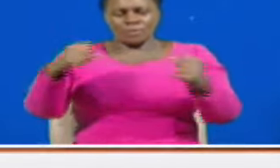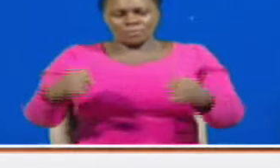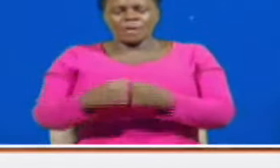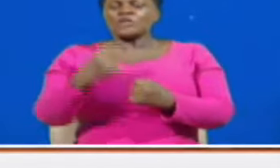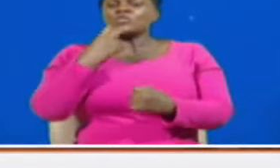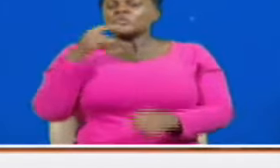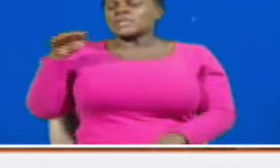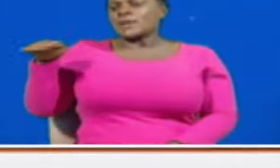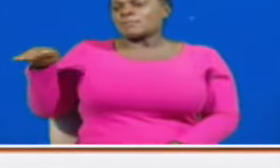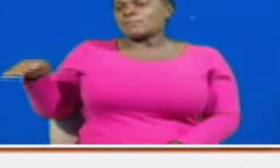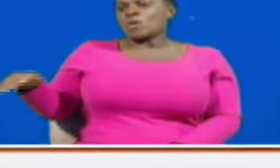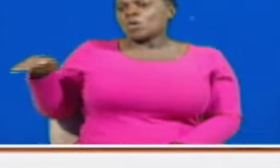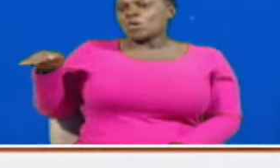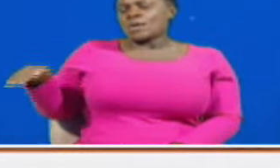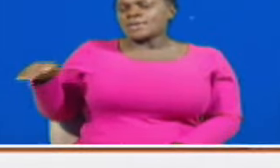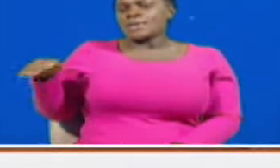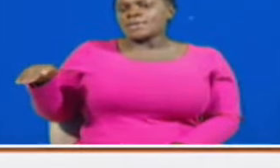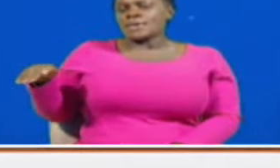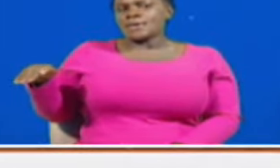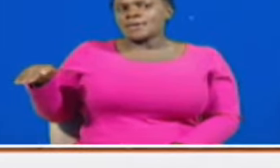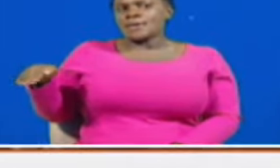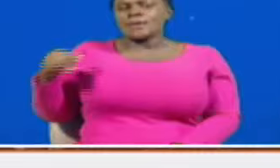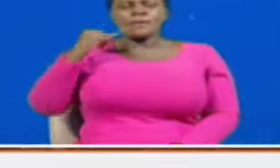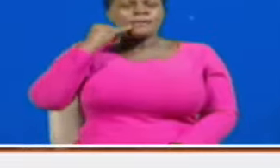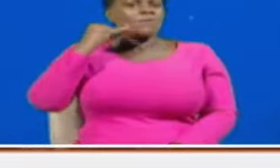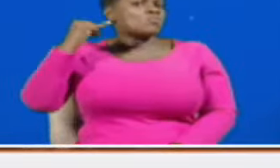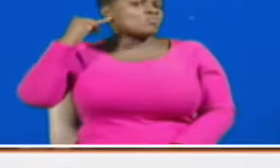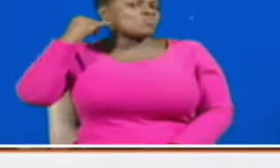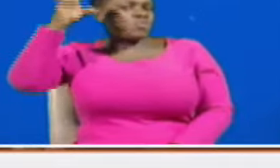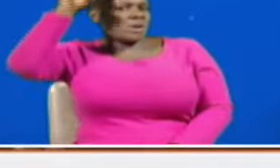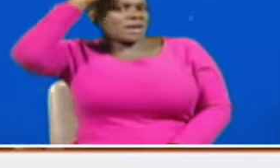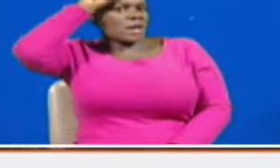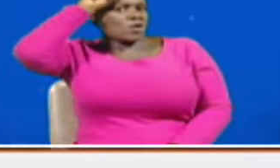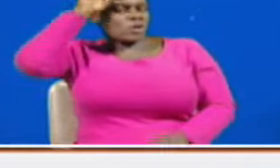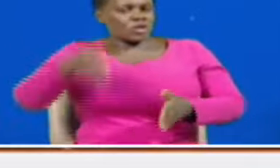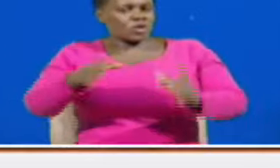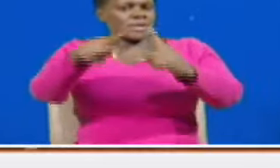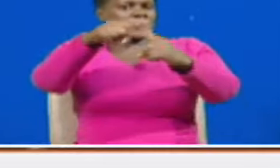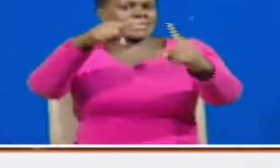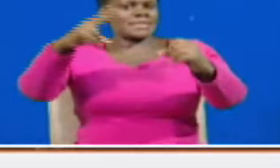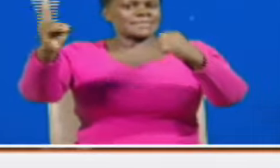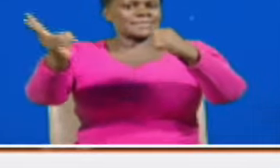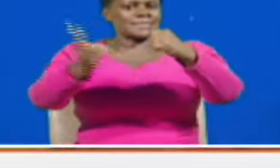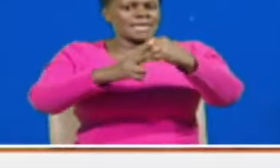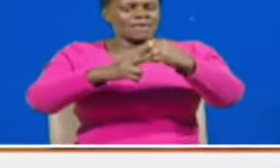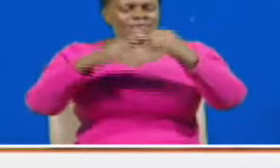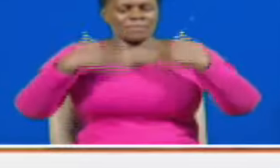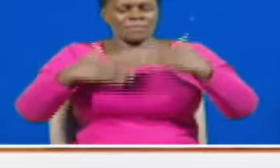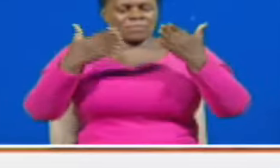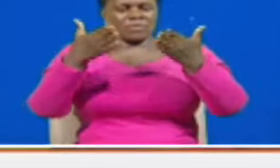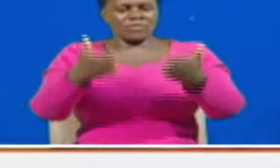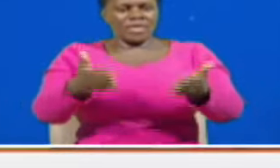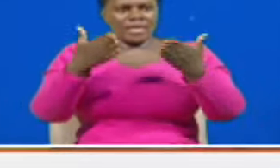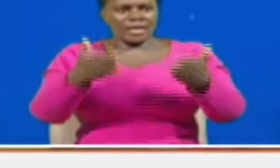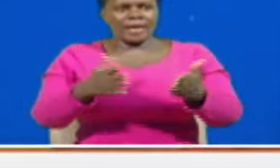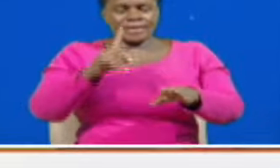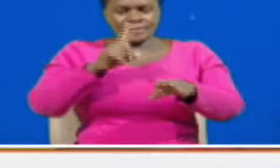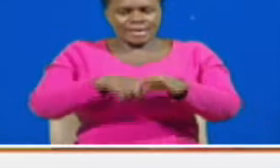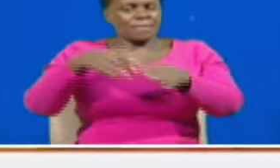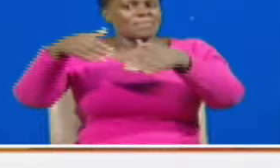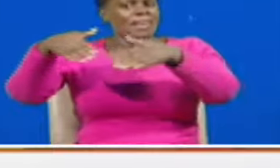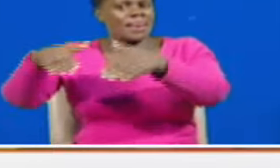Tuesday morning at the Ngata Black Spot along the Nakuru Eldoret Highway, killing seven people on the spot. Sasa walikuwa